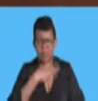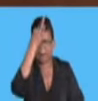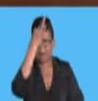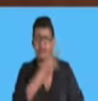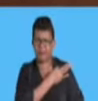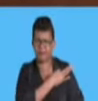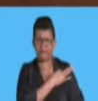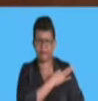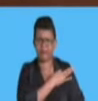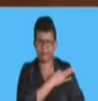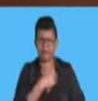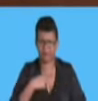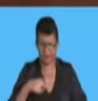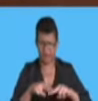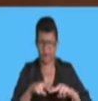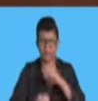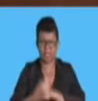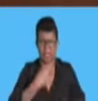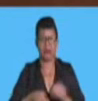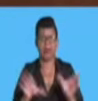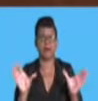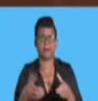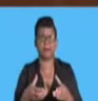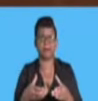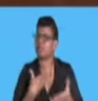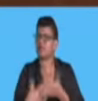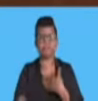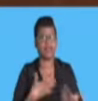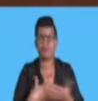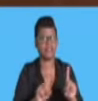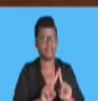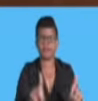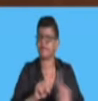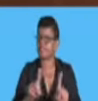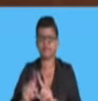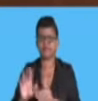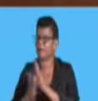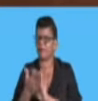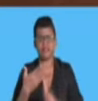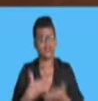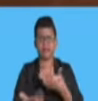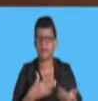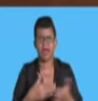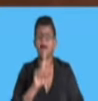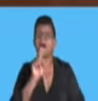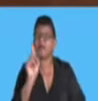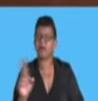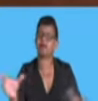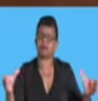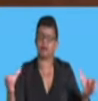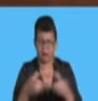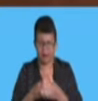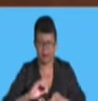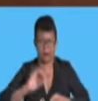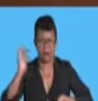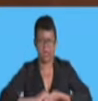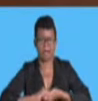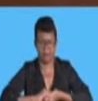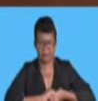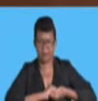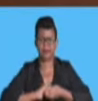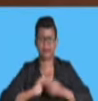Fiji, where all the different communities can live together in peace and harmony. Madam Speaker,